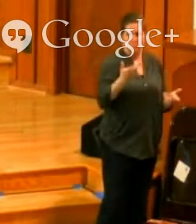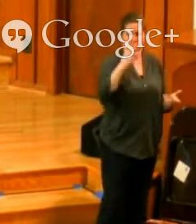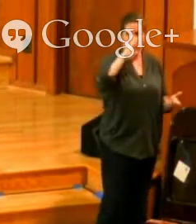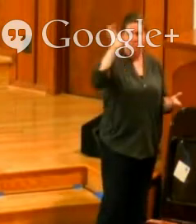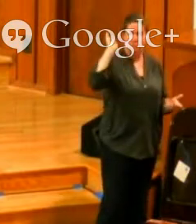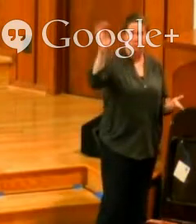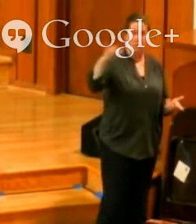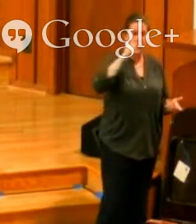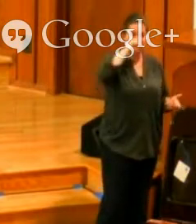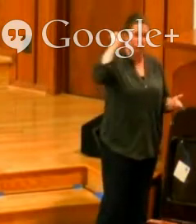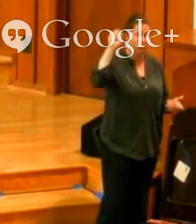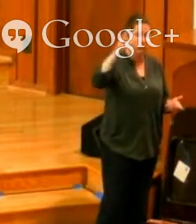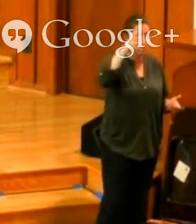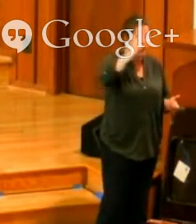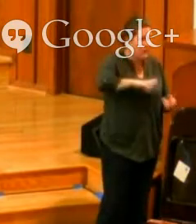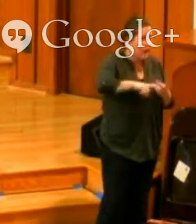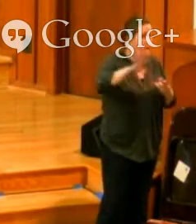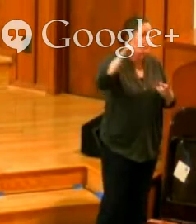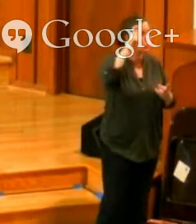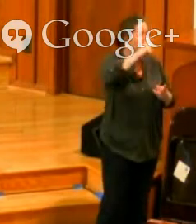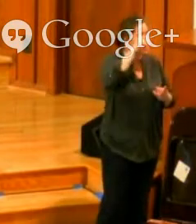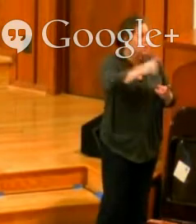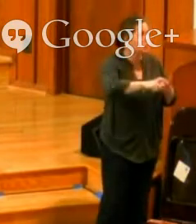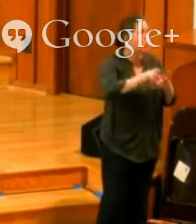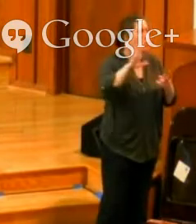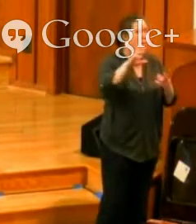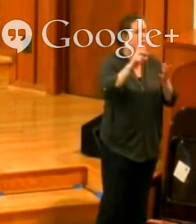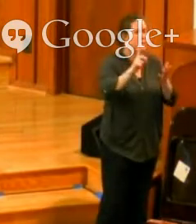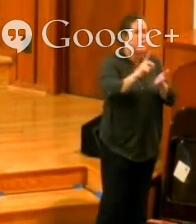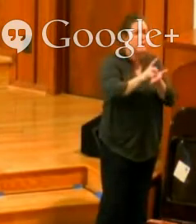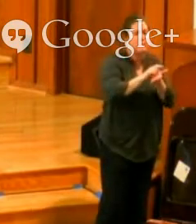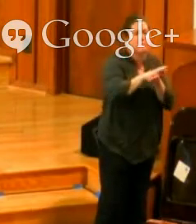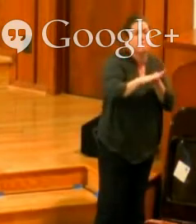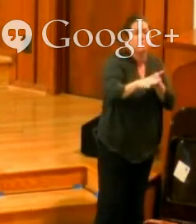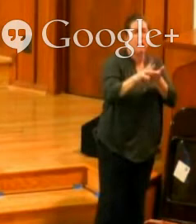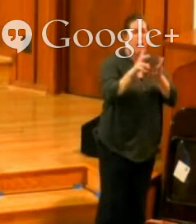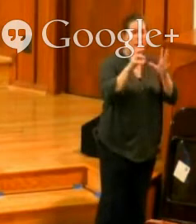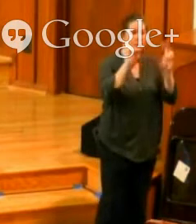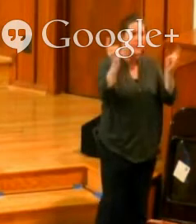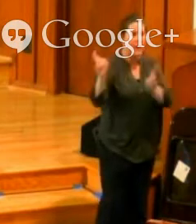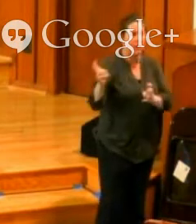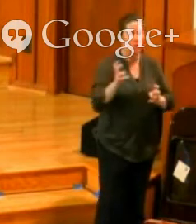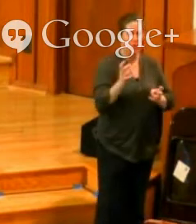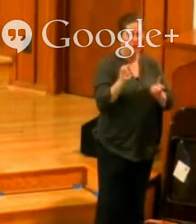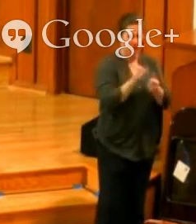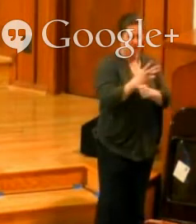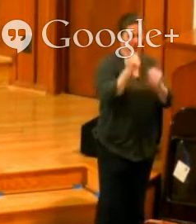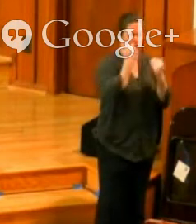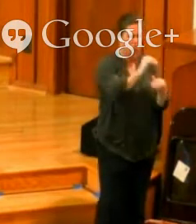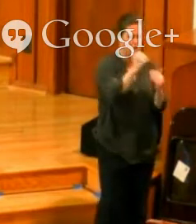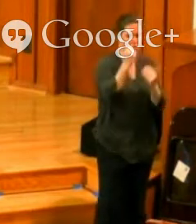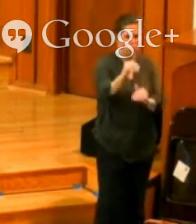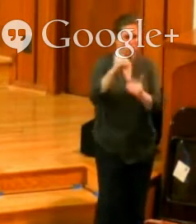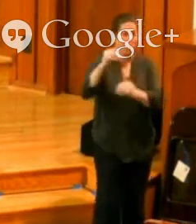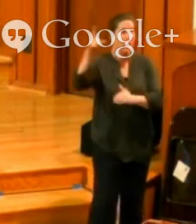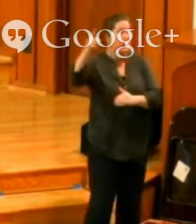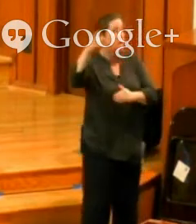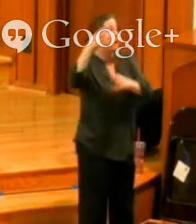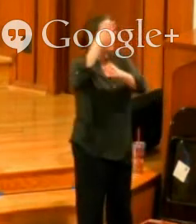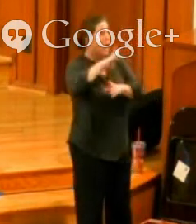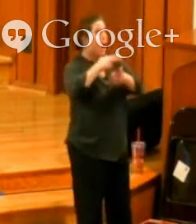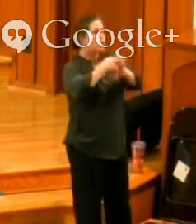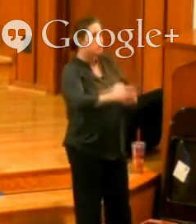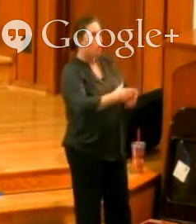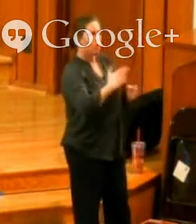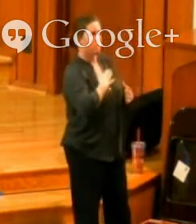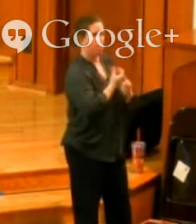divine sayings. We don't need his wisdom. We can just do away with these restrictions that he calls his law, or that he calls his foundation of